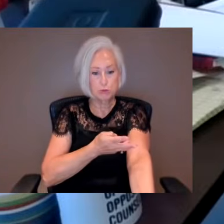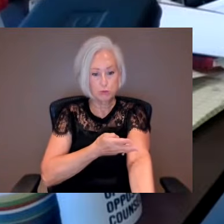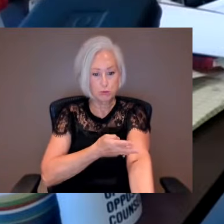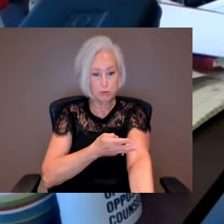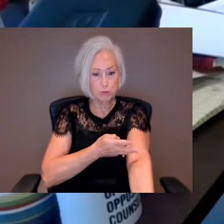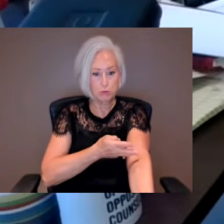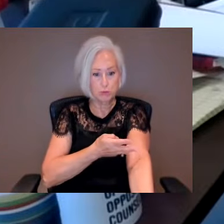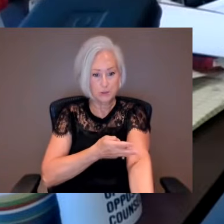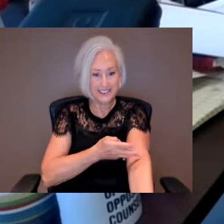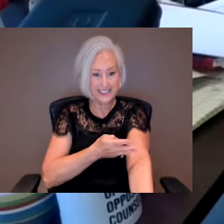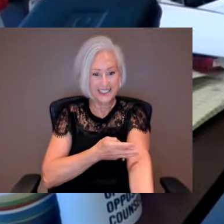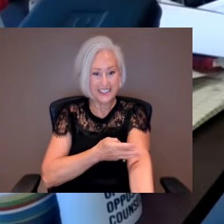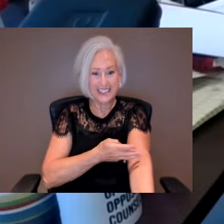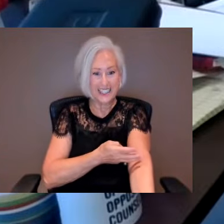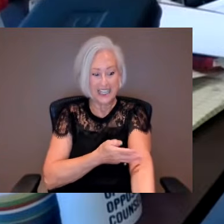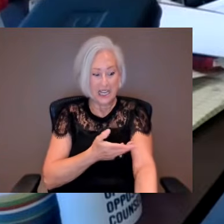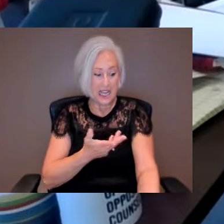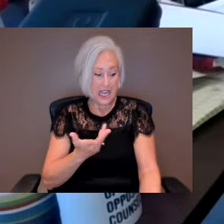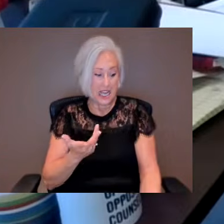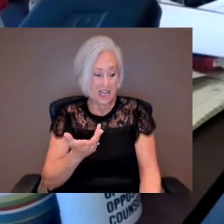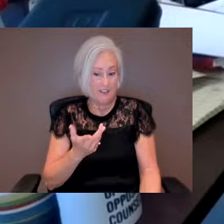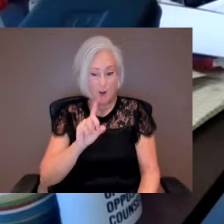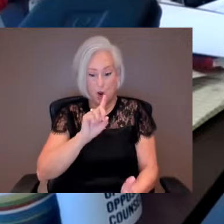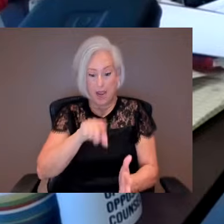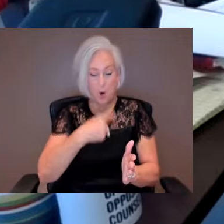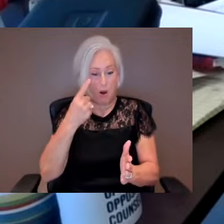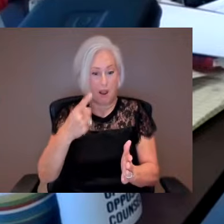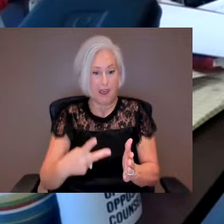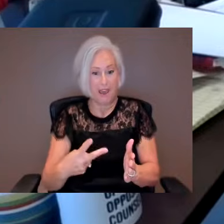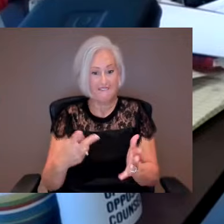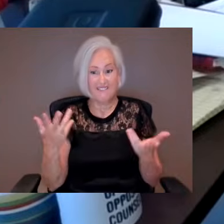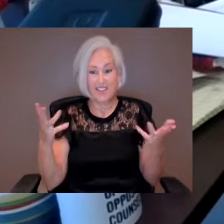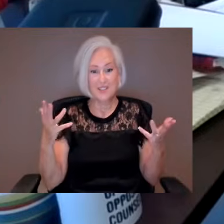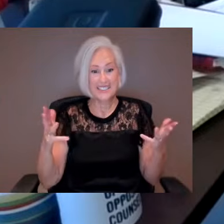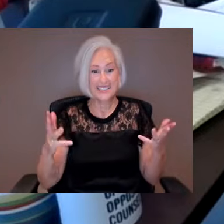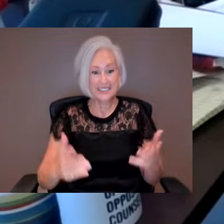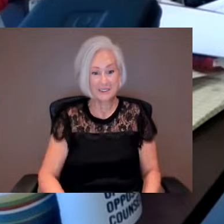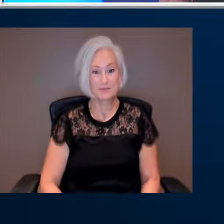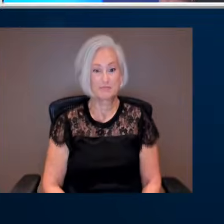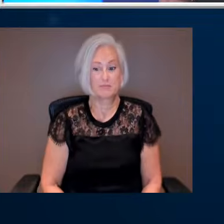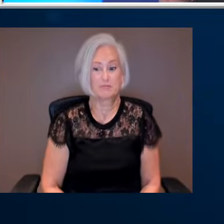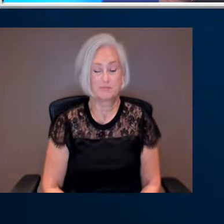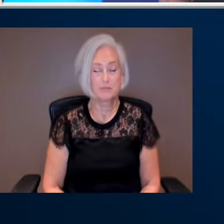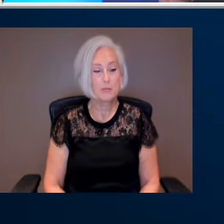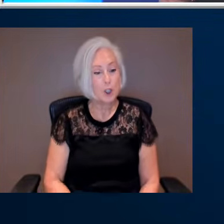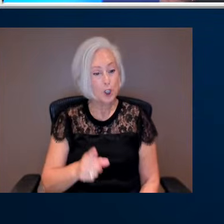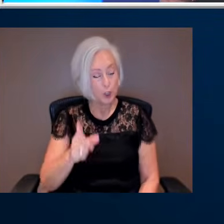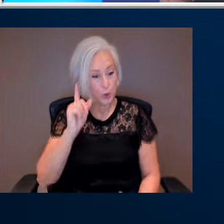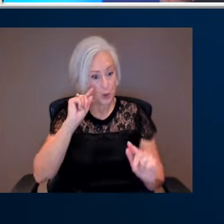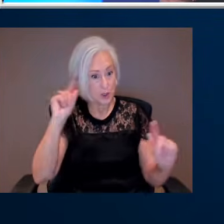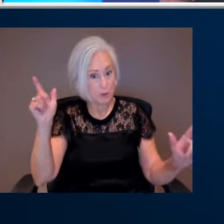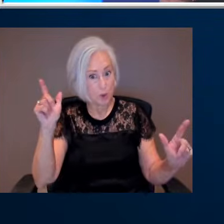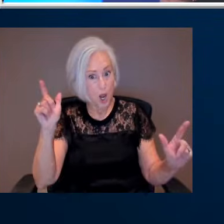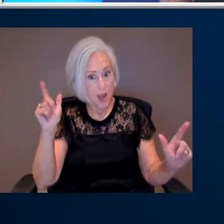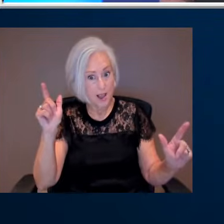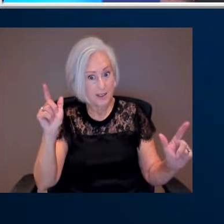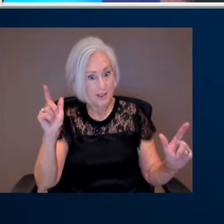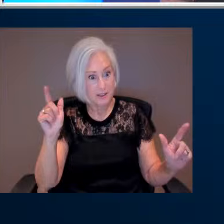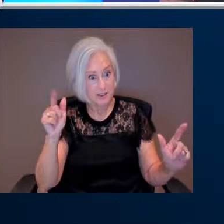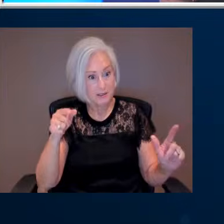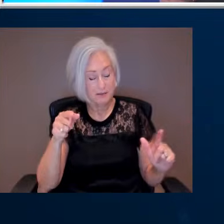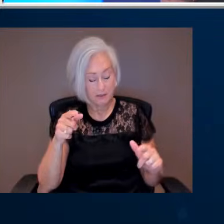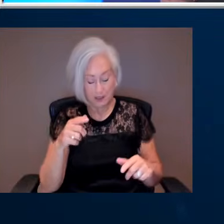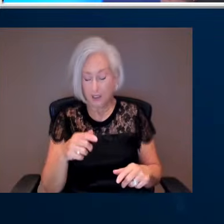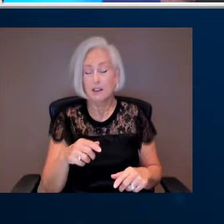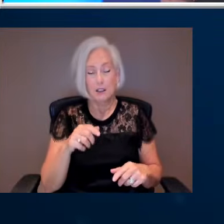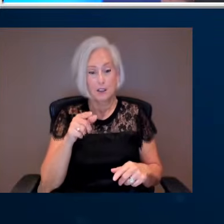whatever you call it. And I just sat there for an hour and a half, and that was it. You said you were surprised that you were able to quite wonderful. you were able